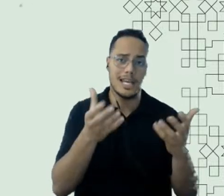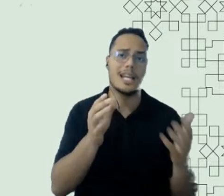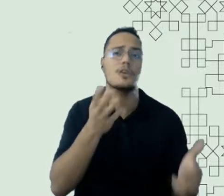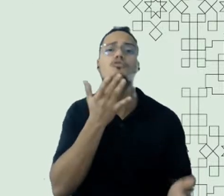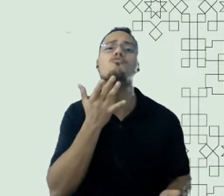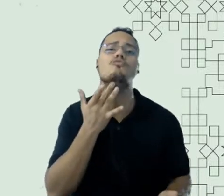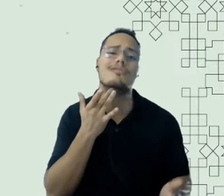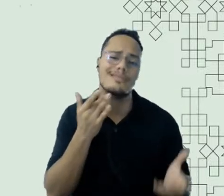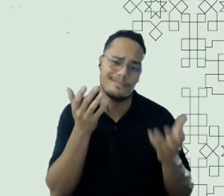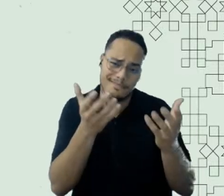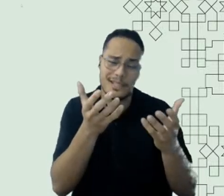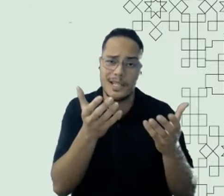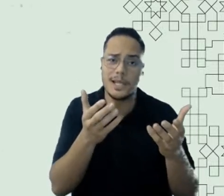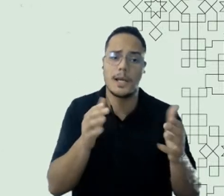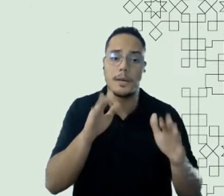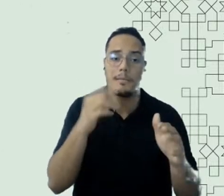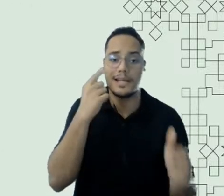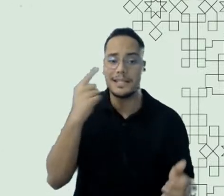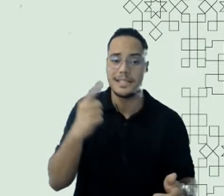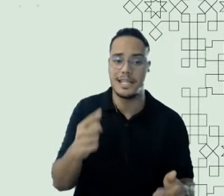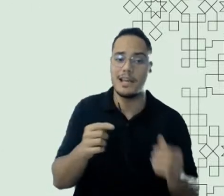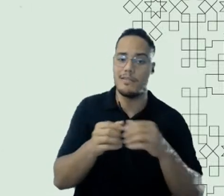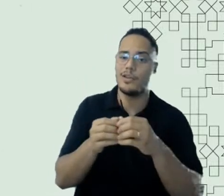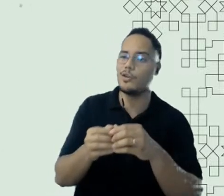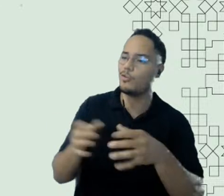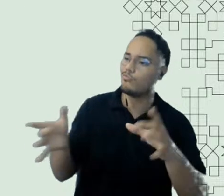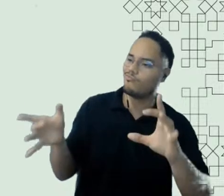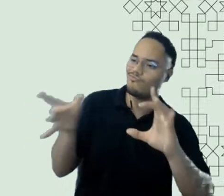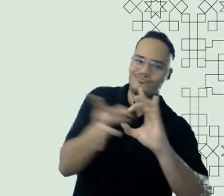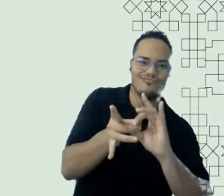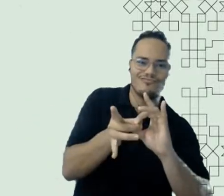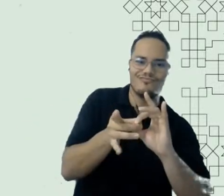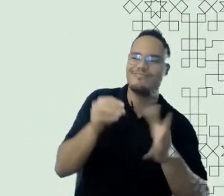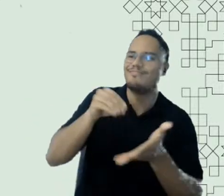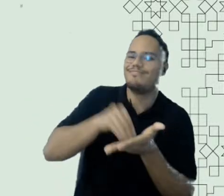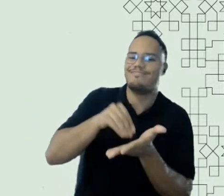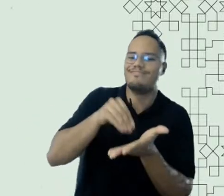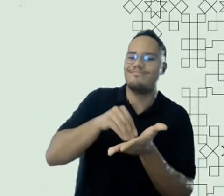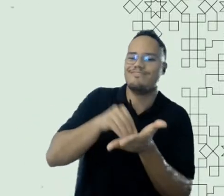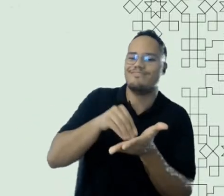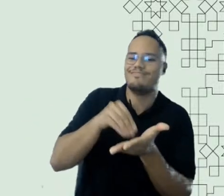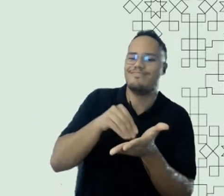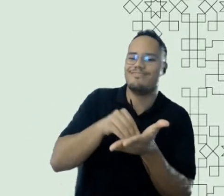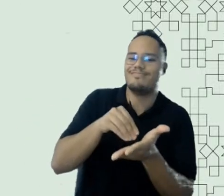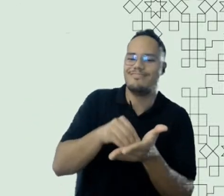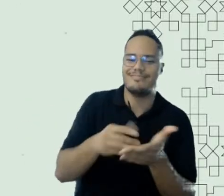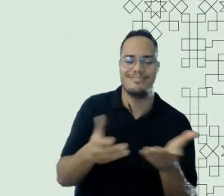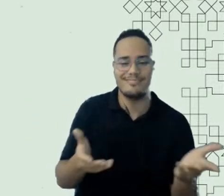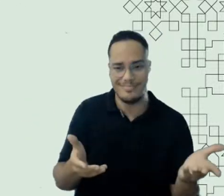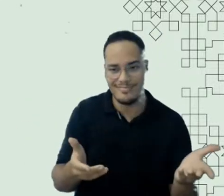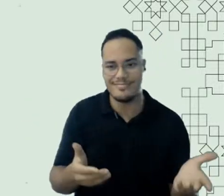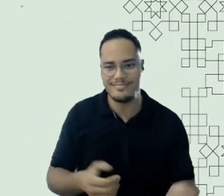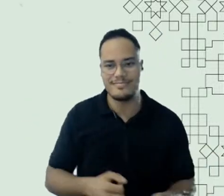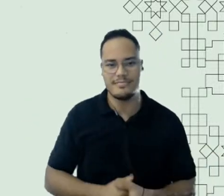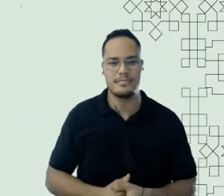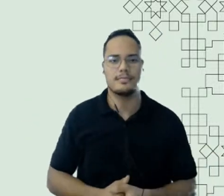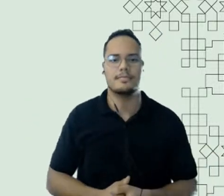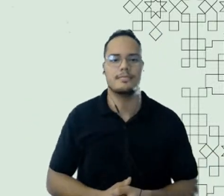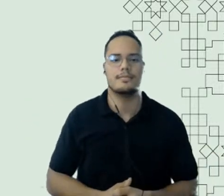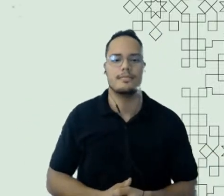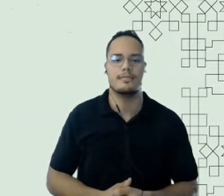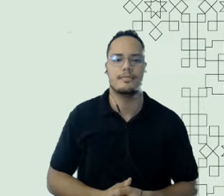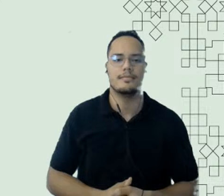place yet, and I don't think that it was completely achieved, and that I don't think that the puzzle is